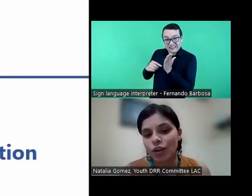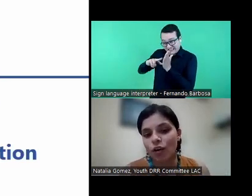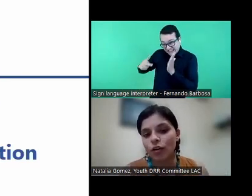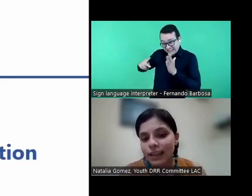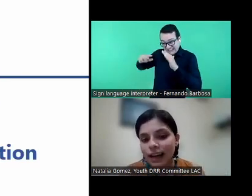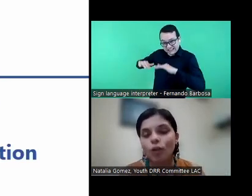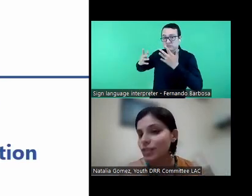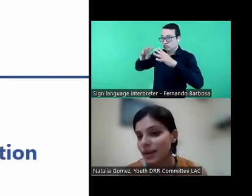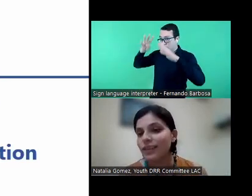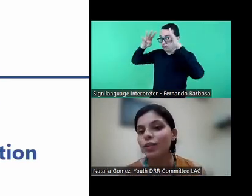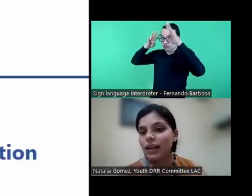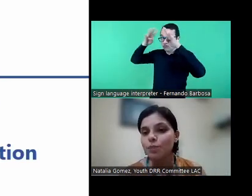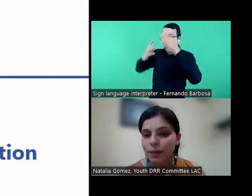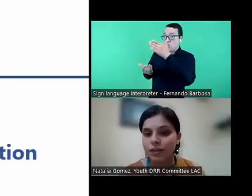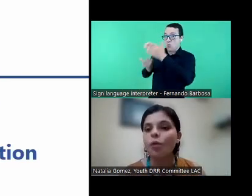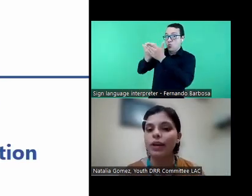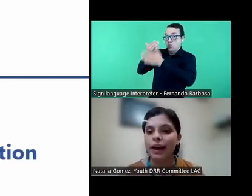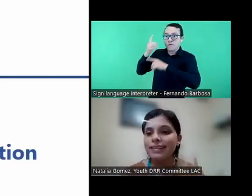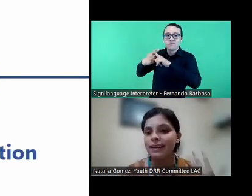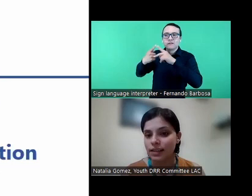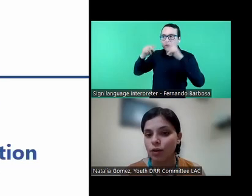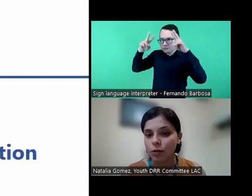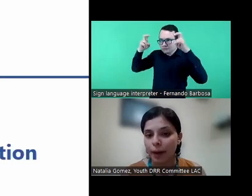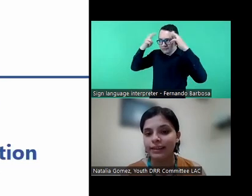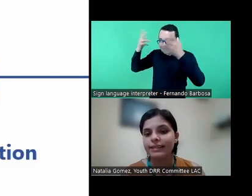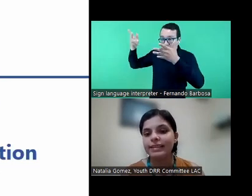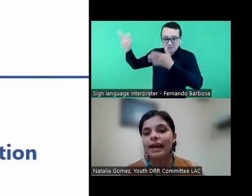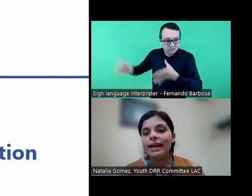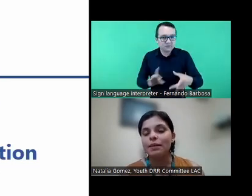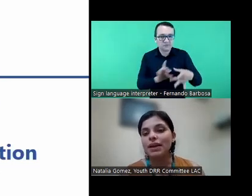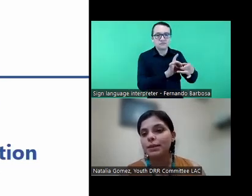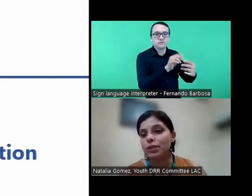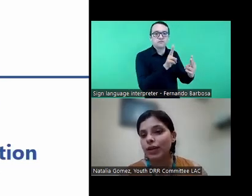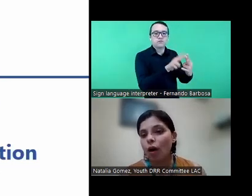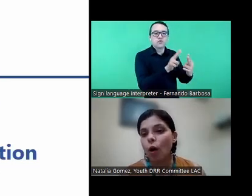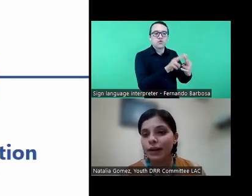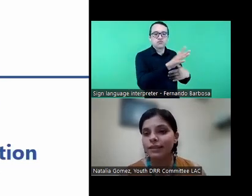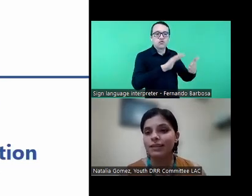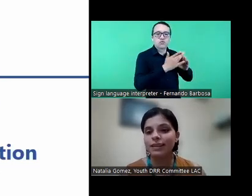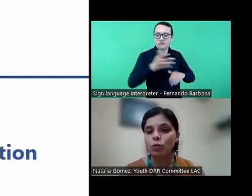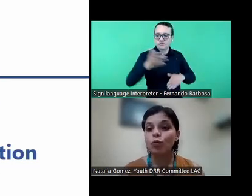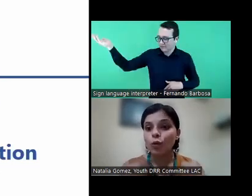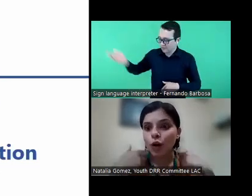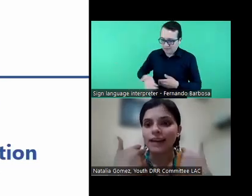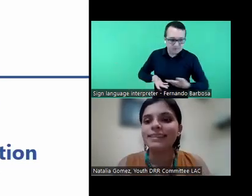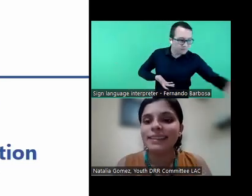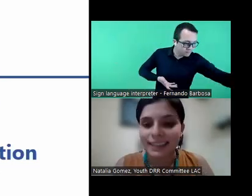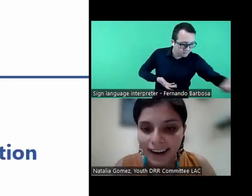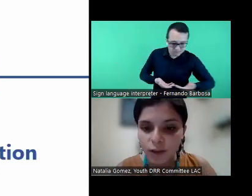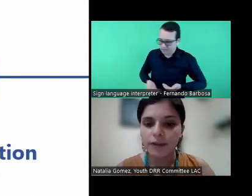knowledge, between innovation and knowledge of communities themselves who are part, as well